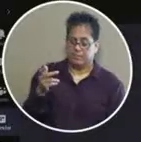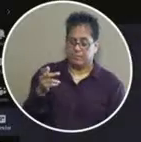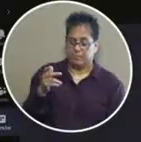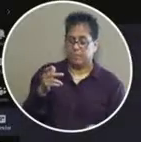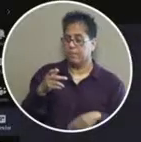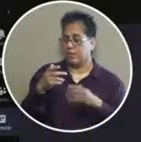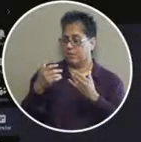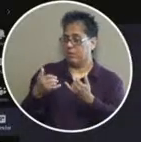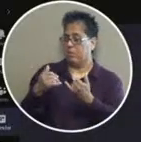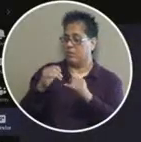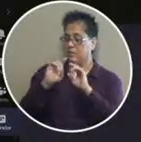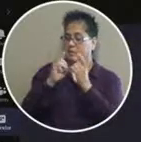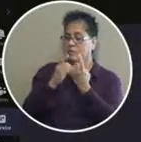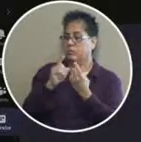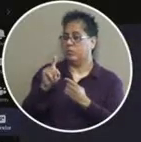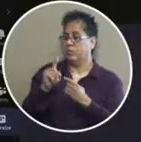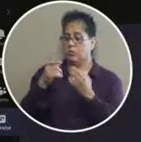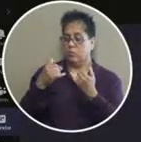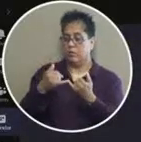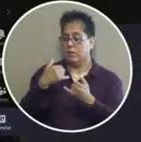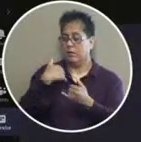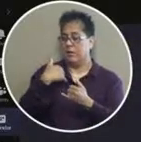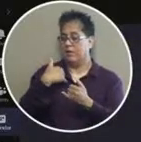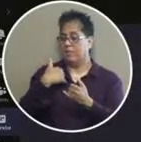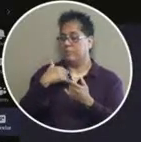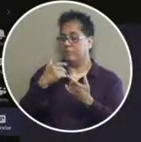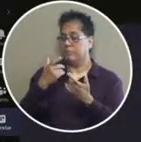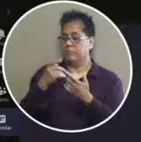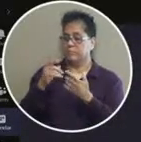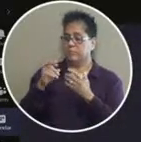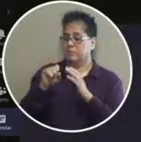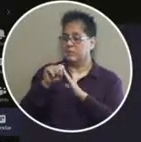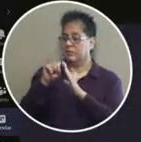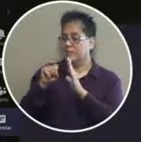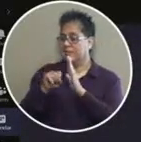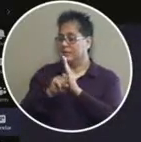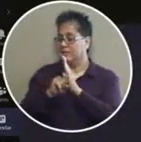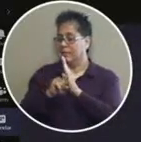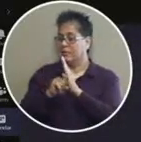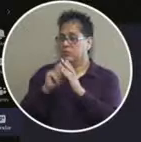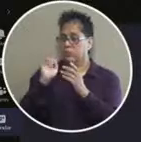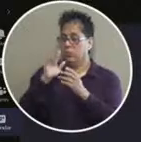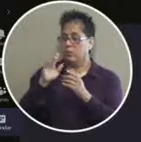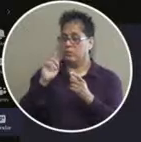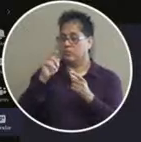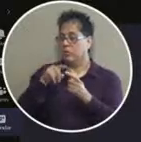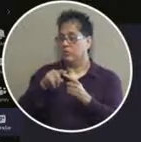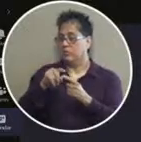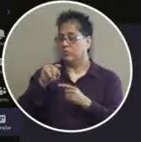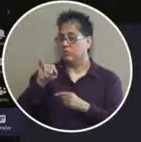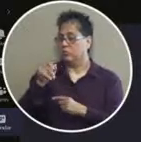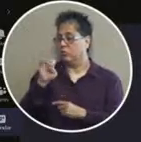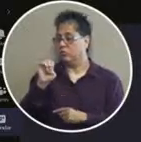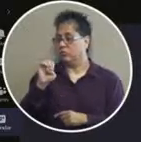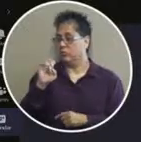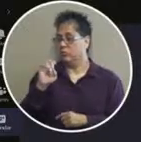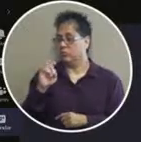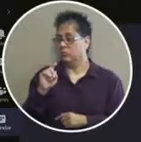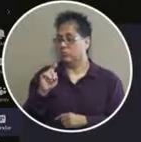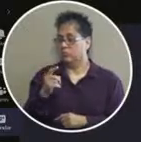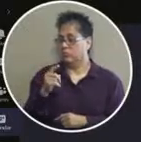Currently we have the state that's providing the testing, I guess you said till June 6th, was it, or June 2nd?